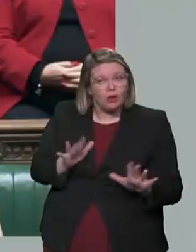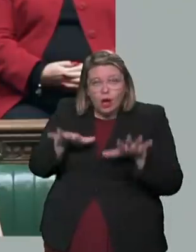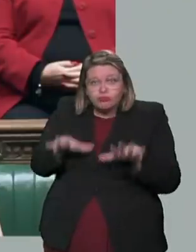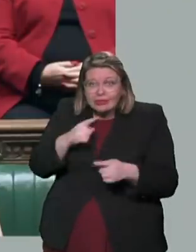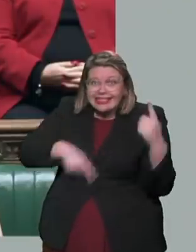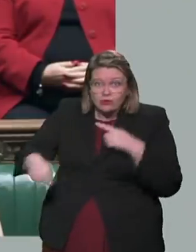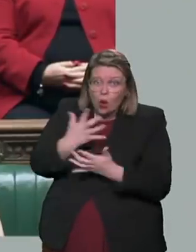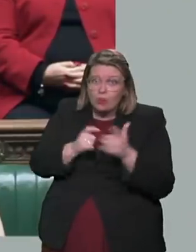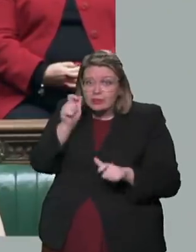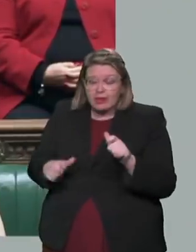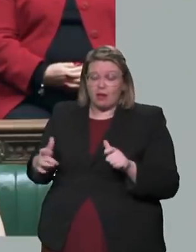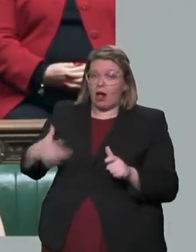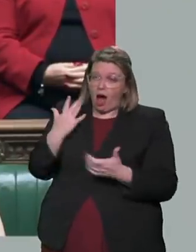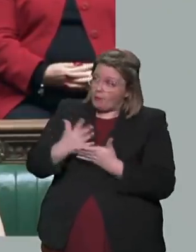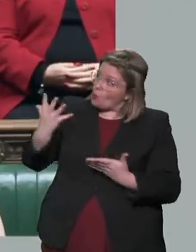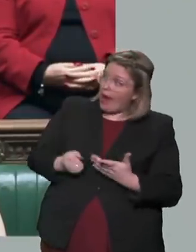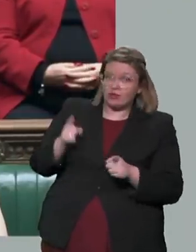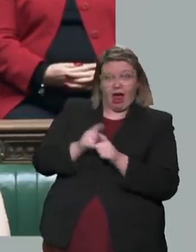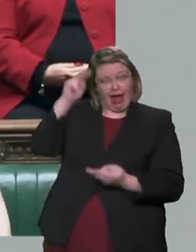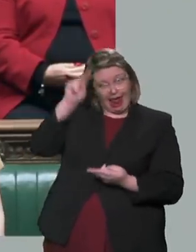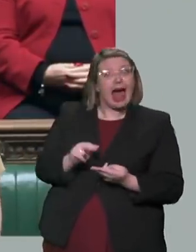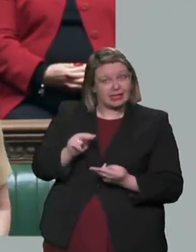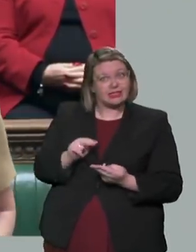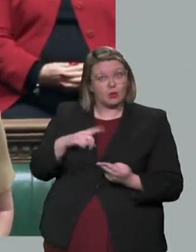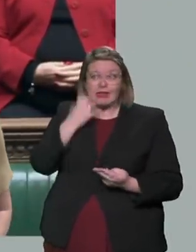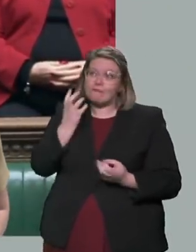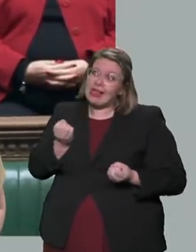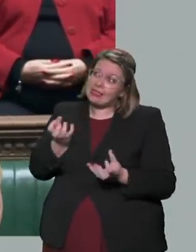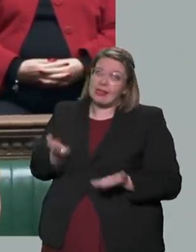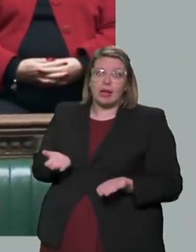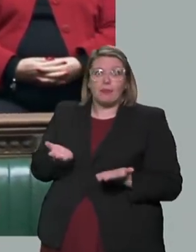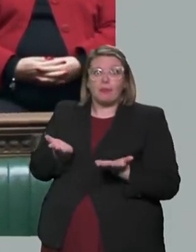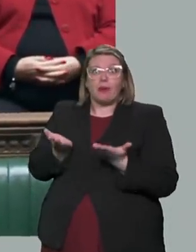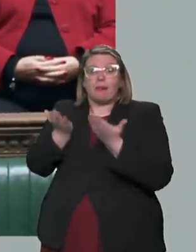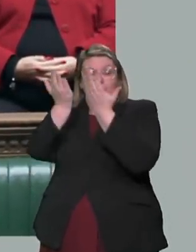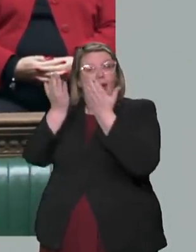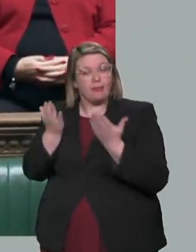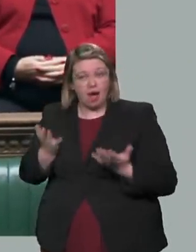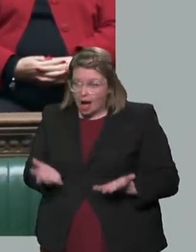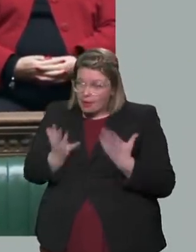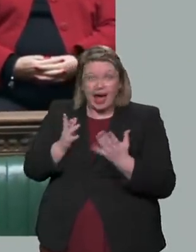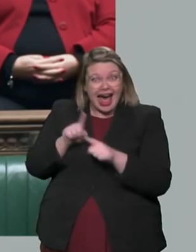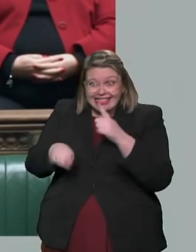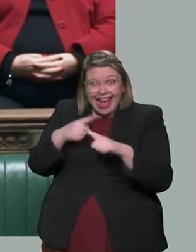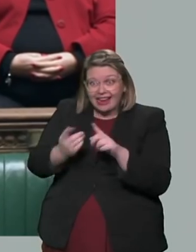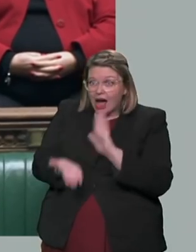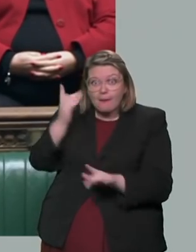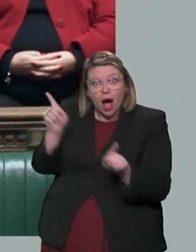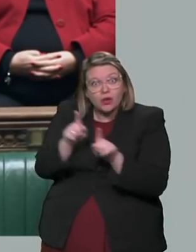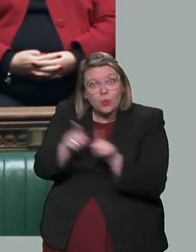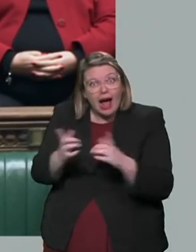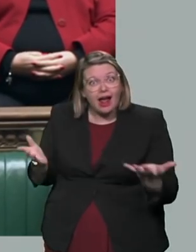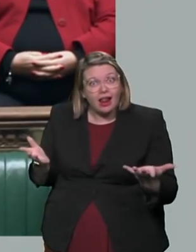face a further pay cut, and his Chancellor is handing them a tax hike. Yes. What will the